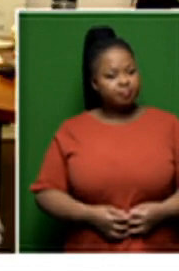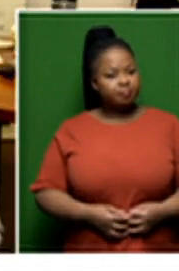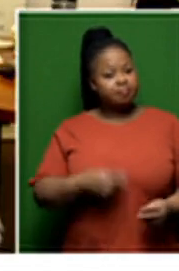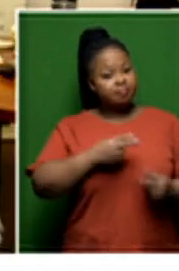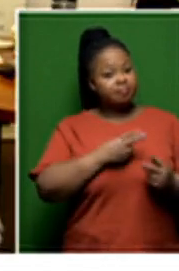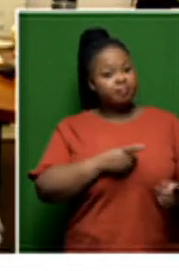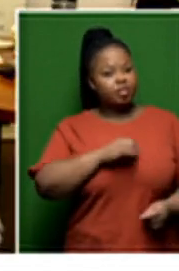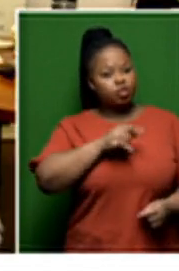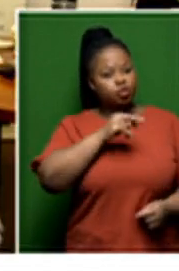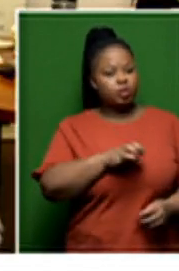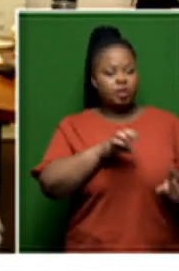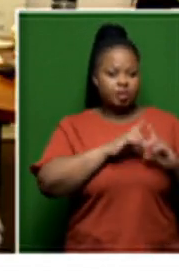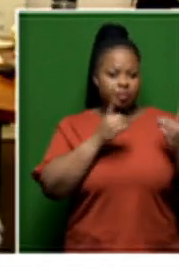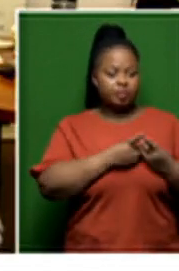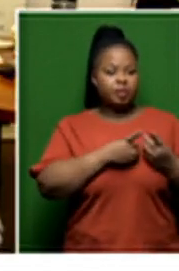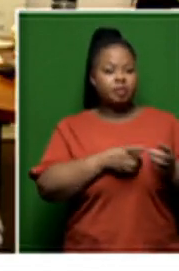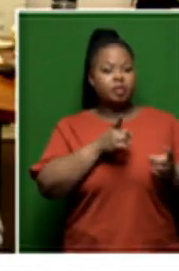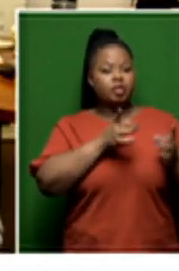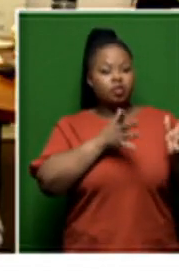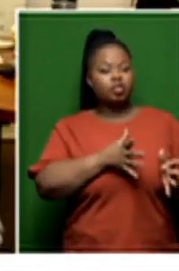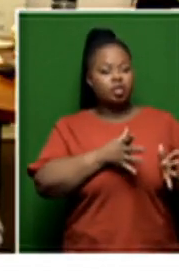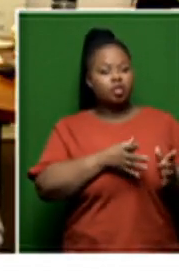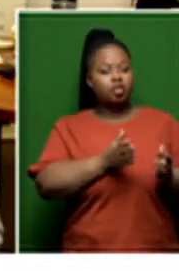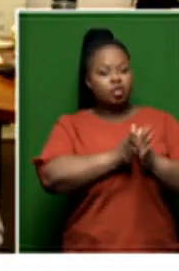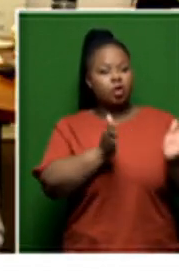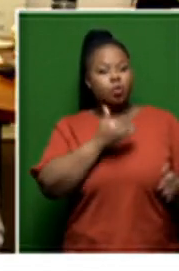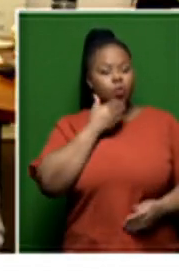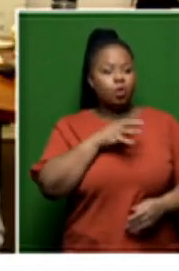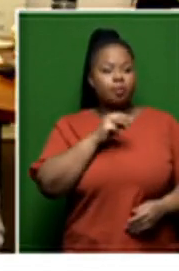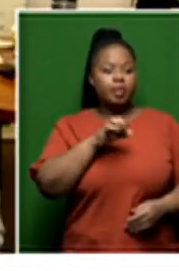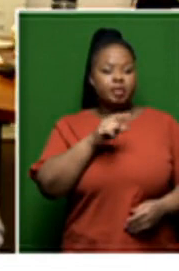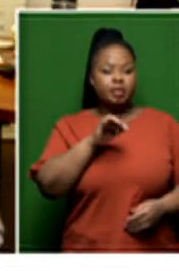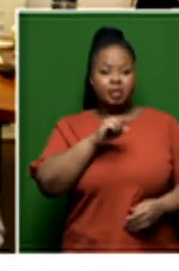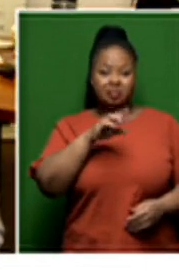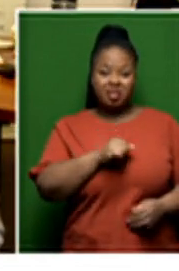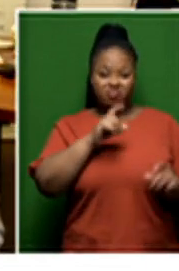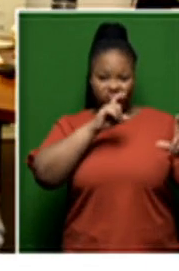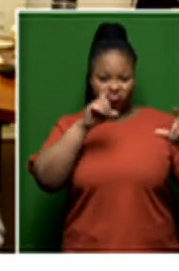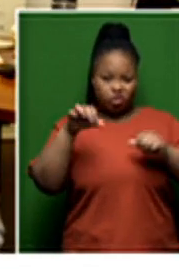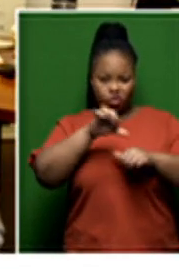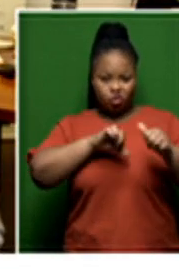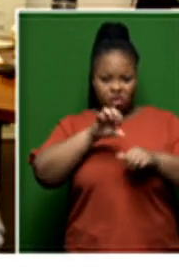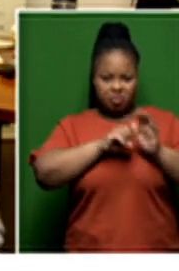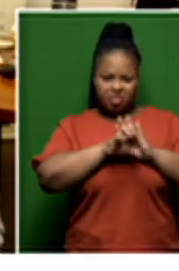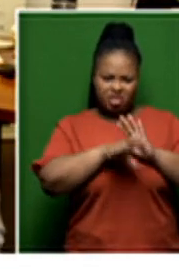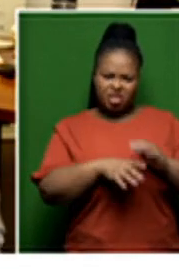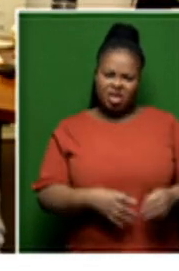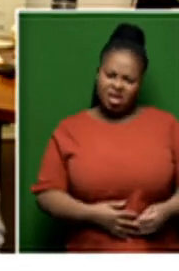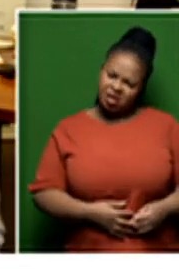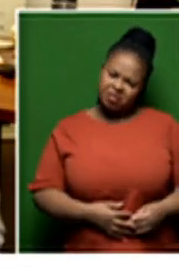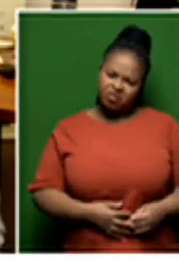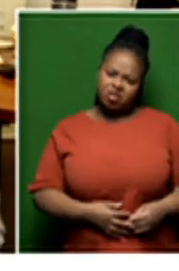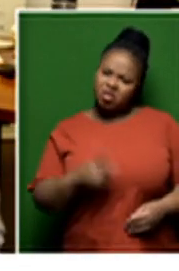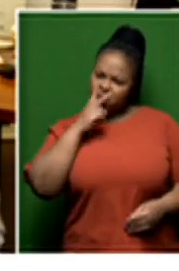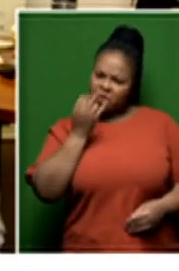in June, the department's Director General, Matanzima Mweli, posted pictures on social media of